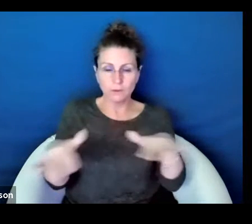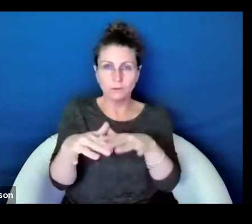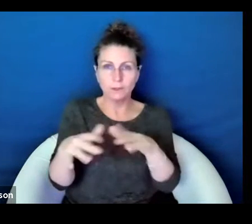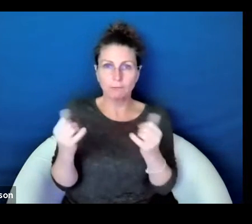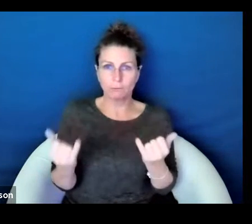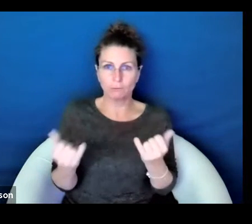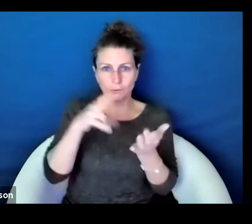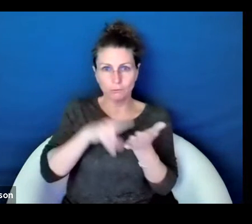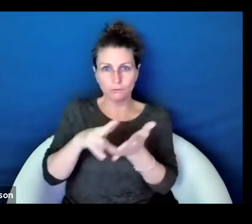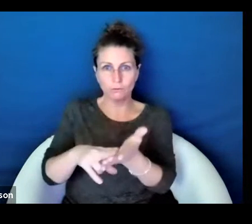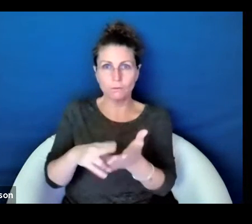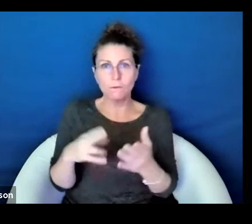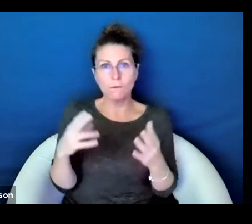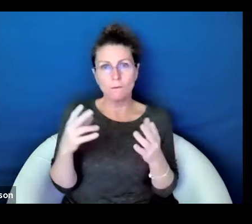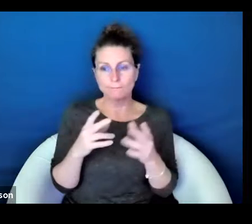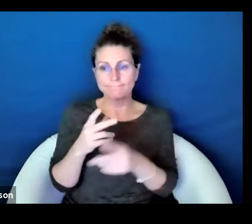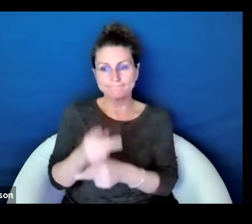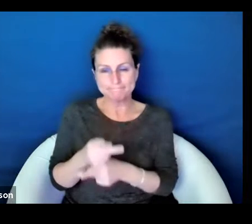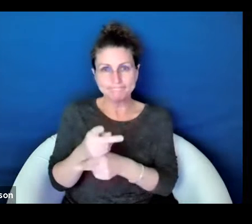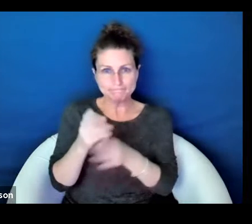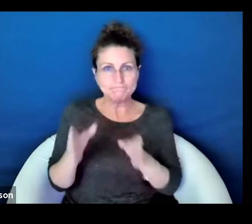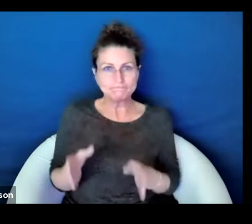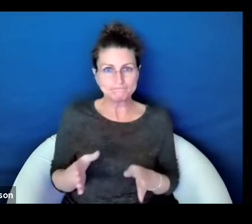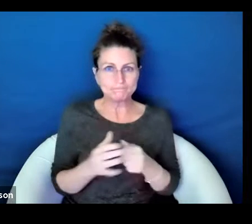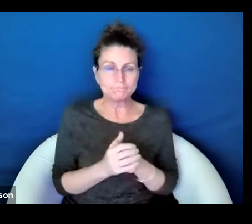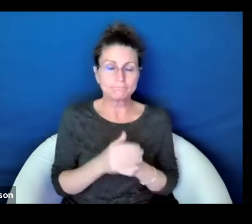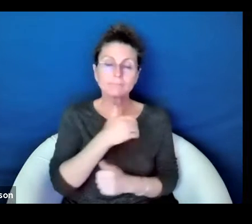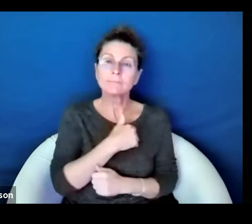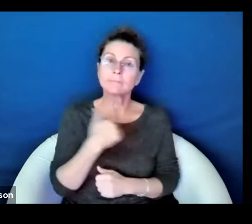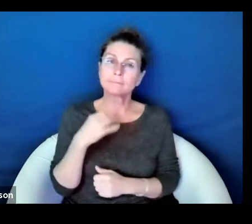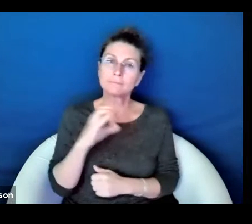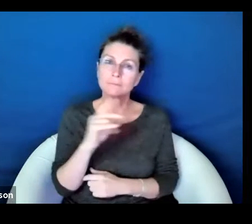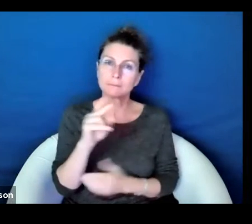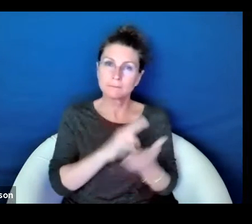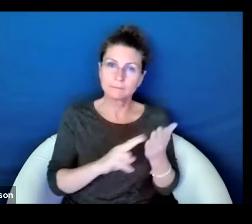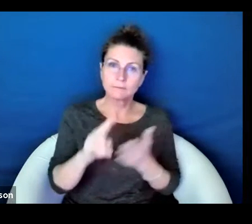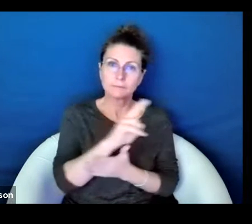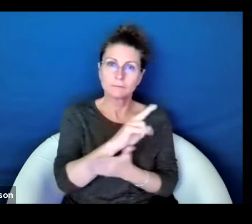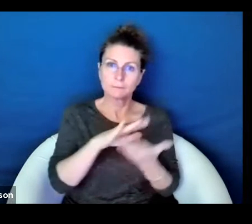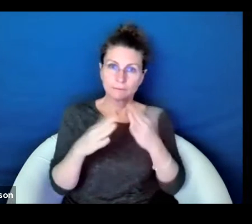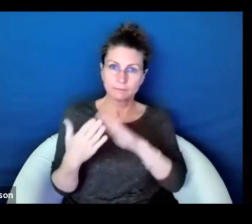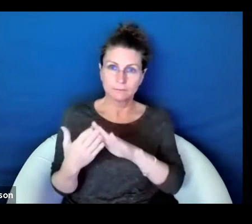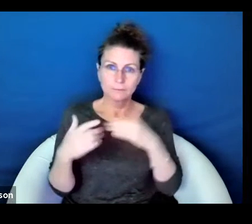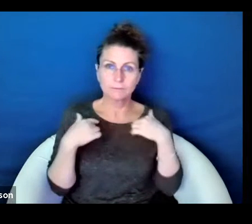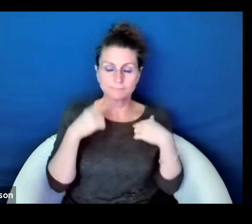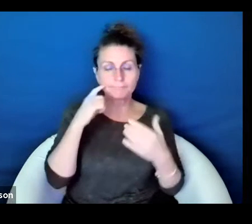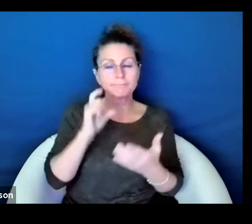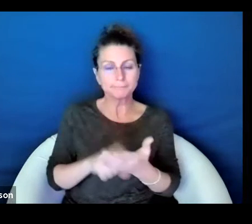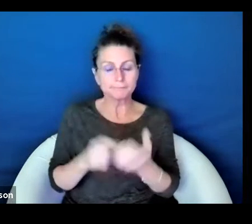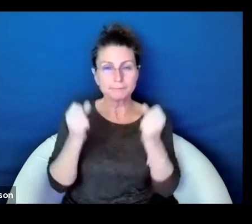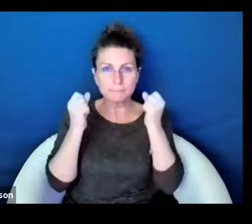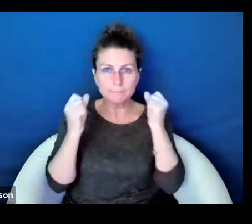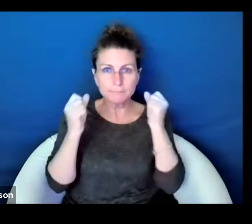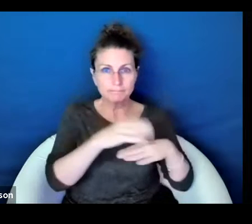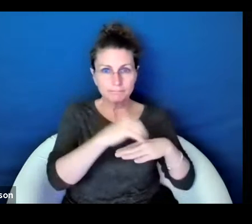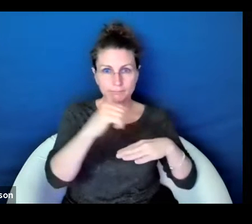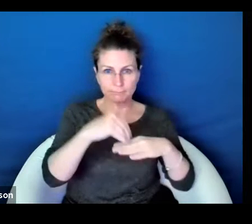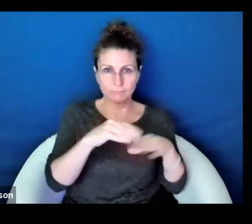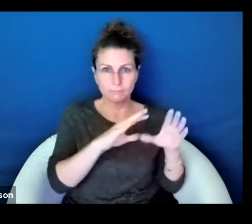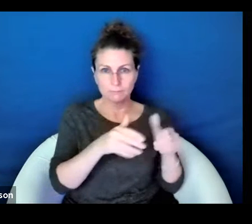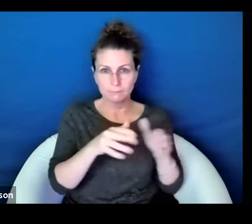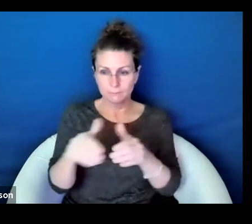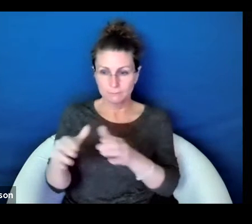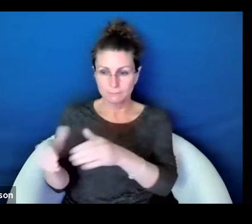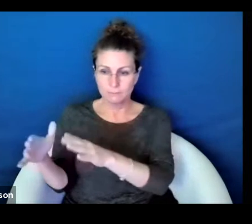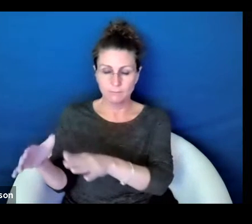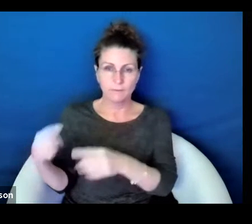holders. As a member of the York University community, I recognize that many Indigenous nations have